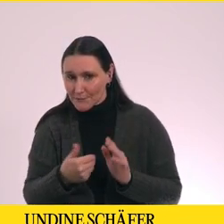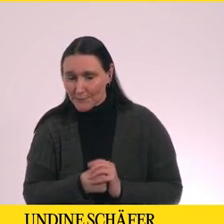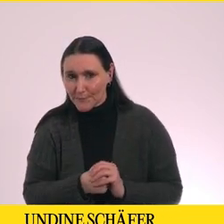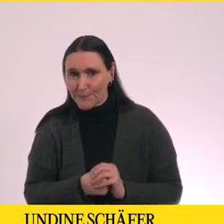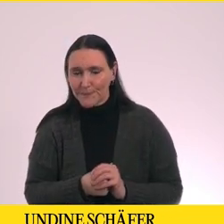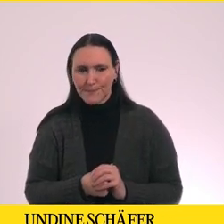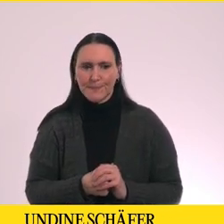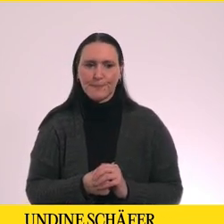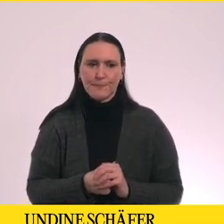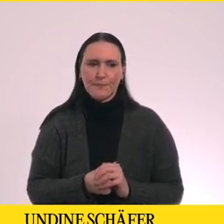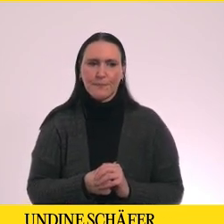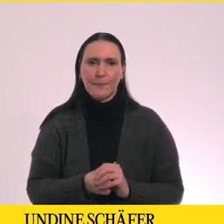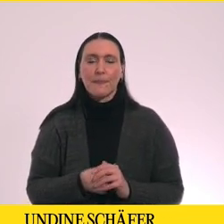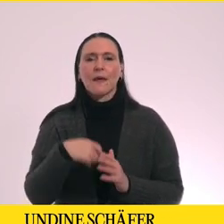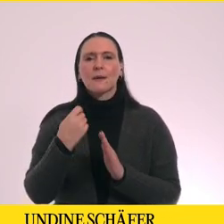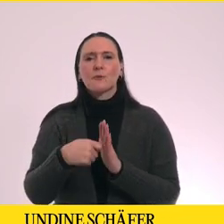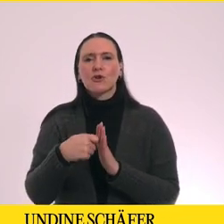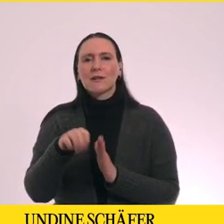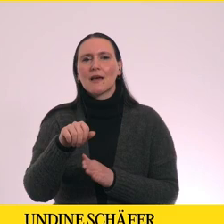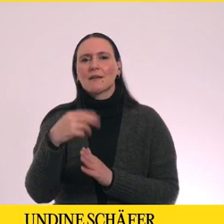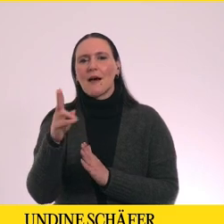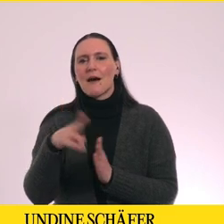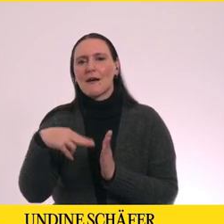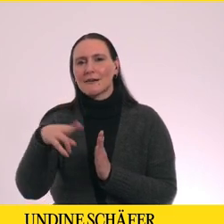start with project artworks.